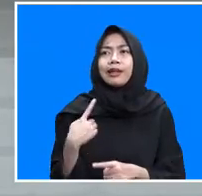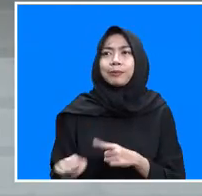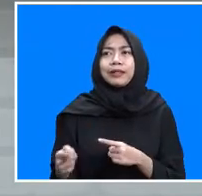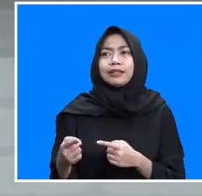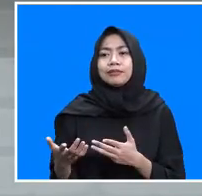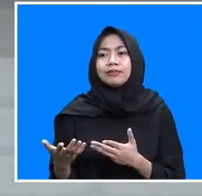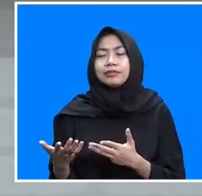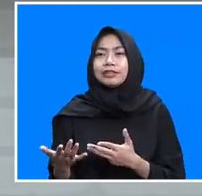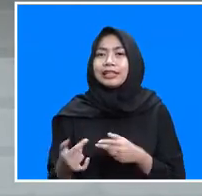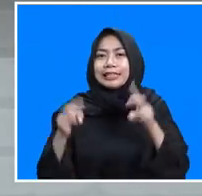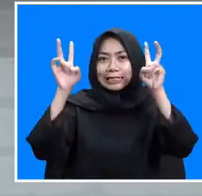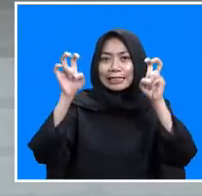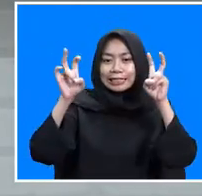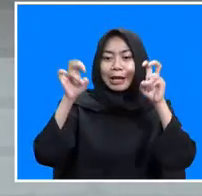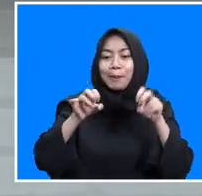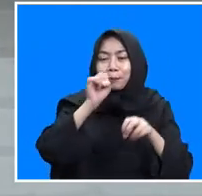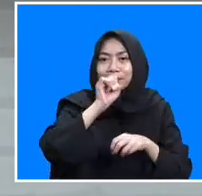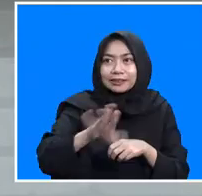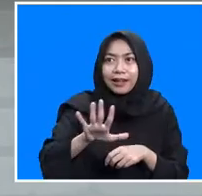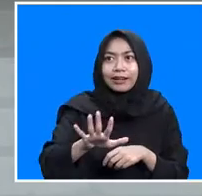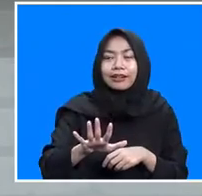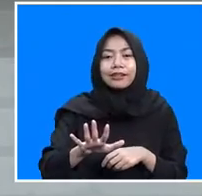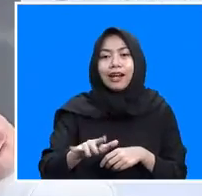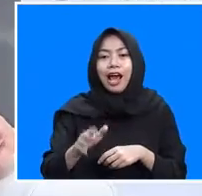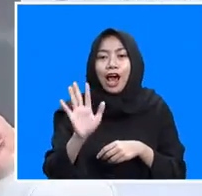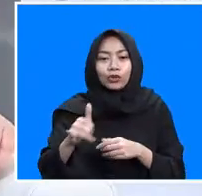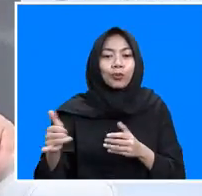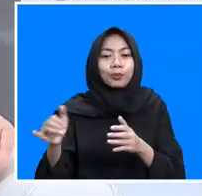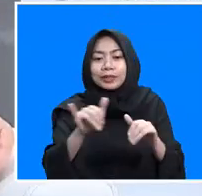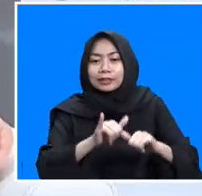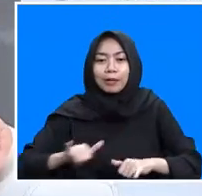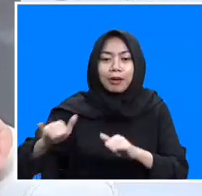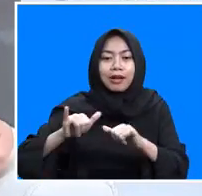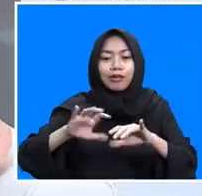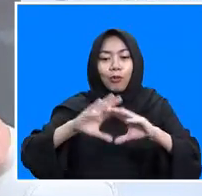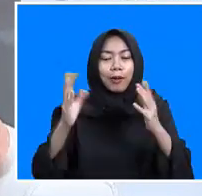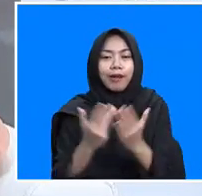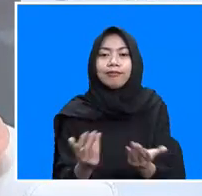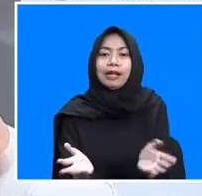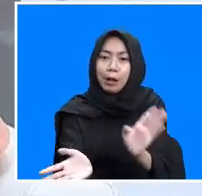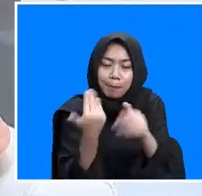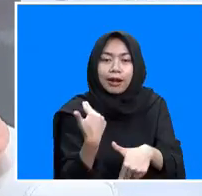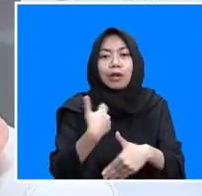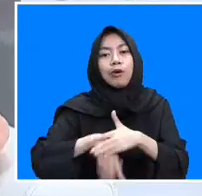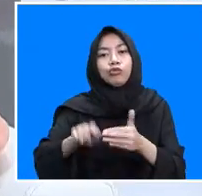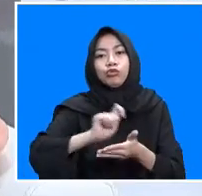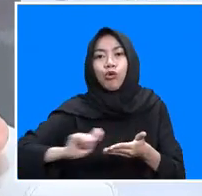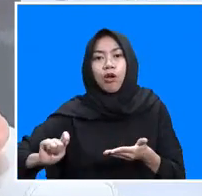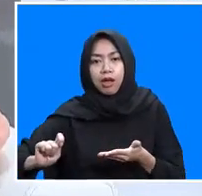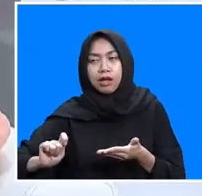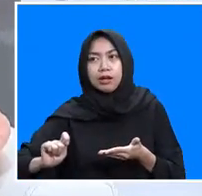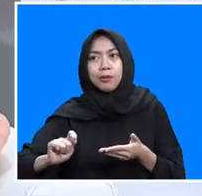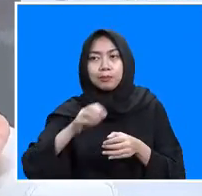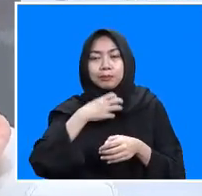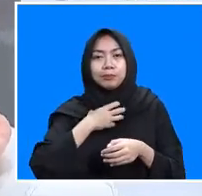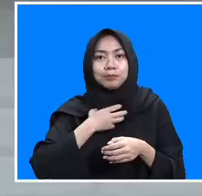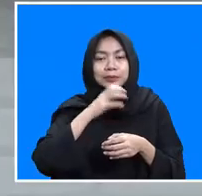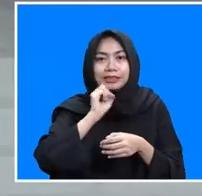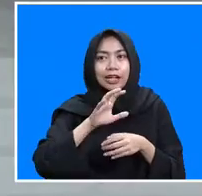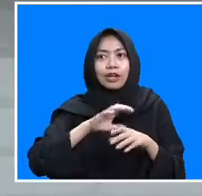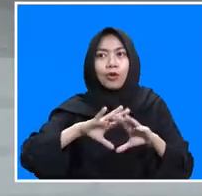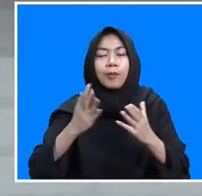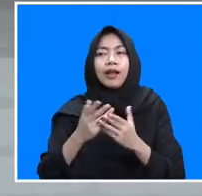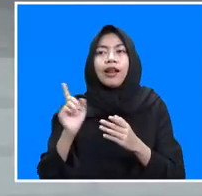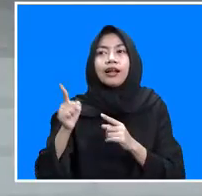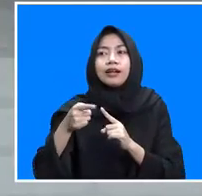to school for globally. Stefania Giannini, the assistant director, the deputy